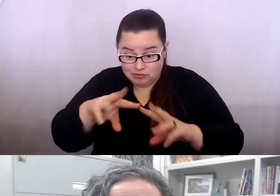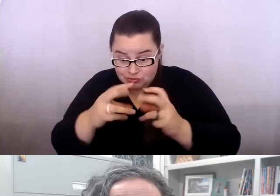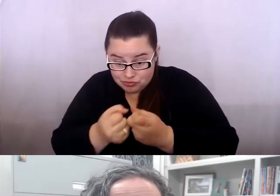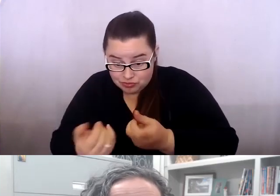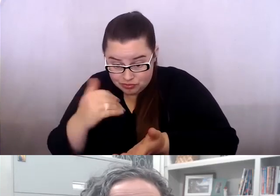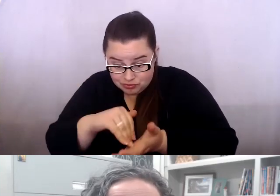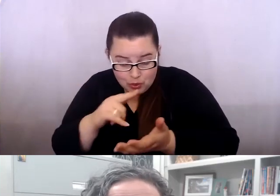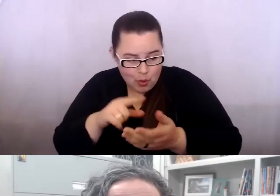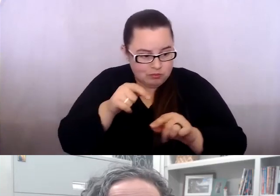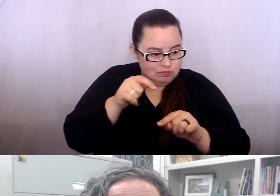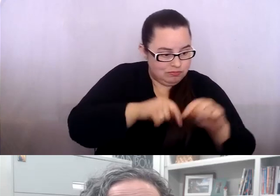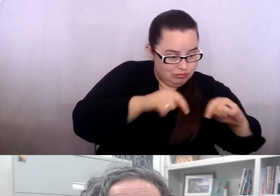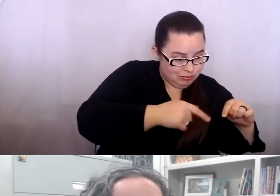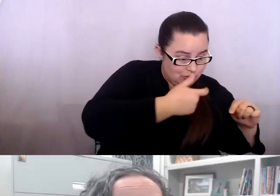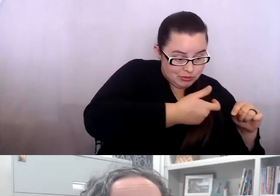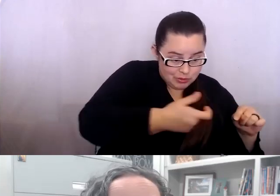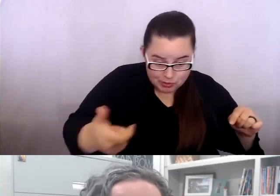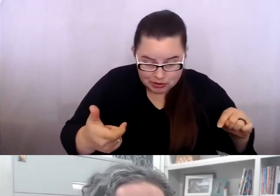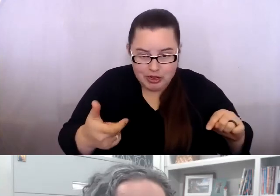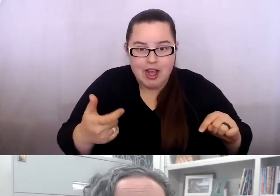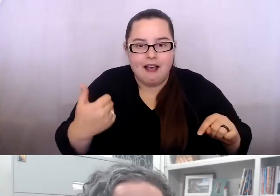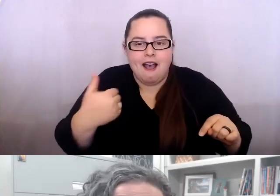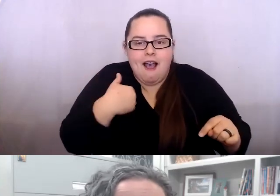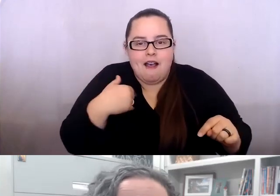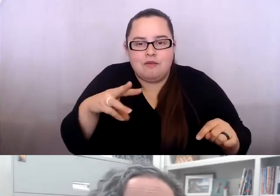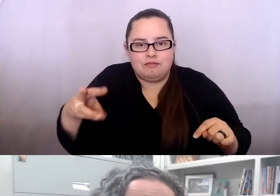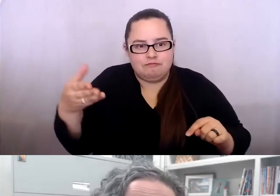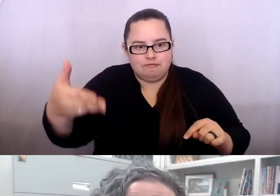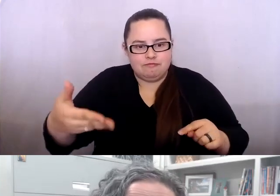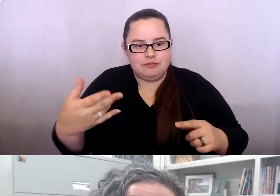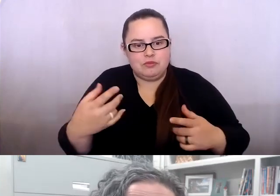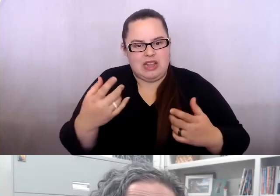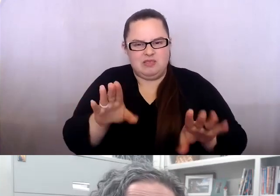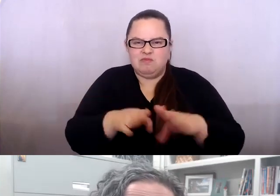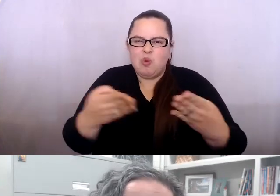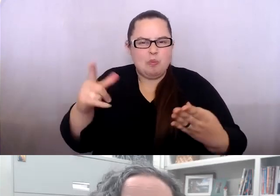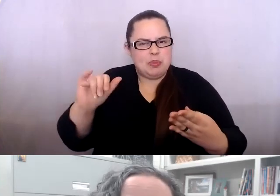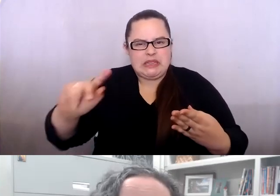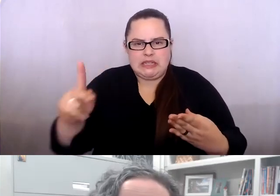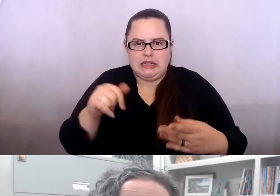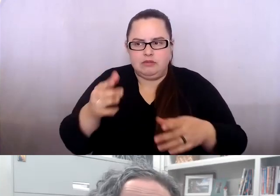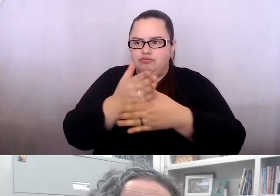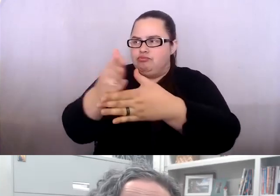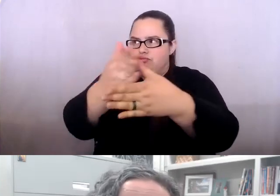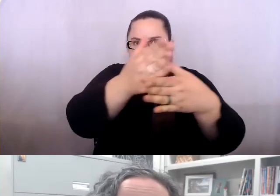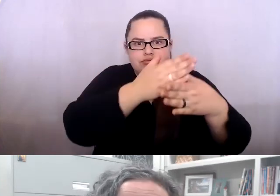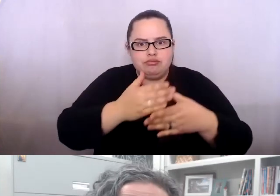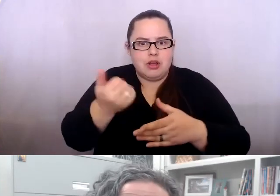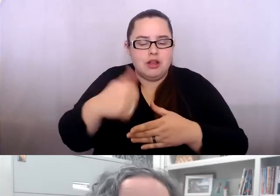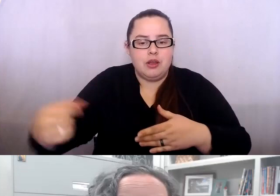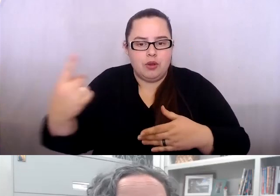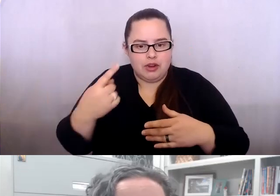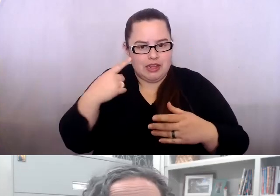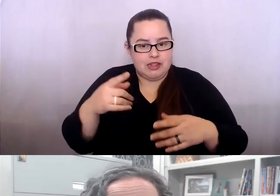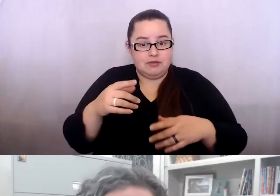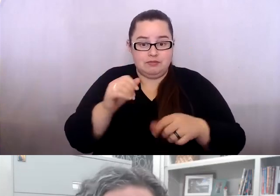this series, you may do so there. And that link is an open link to anybody that you'd like to share this information with. These sessions are designed for a broad audience,